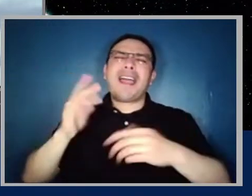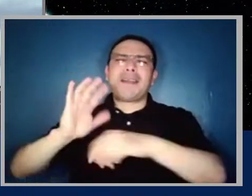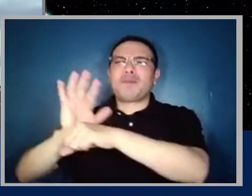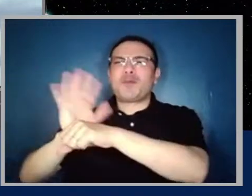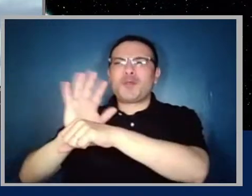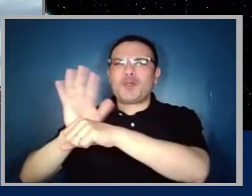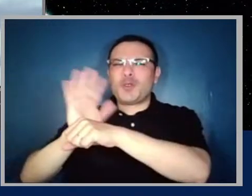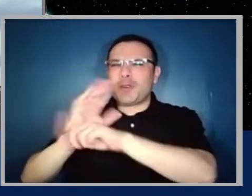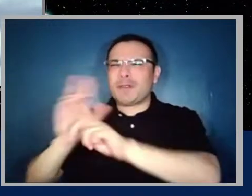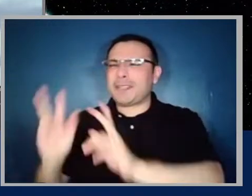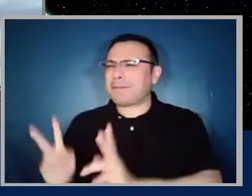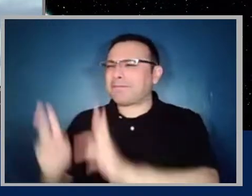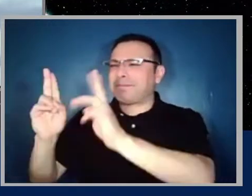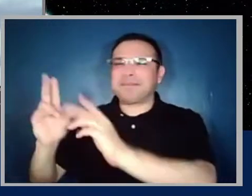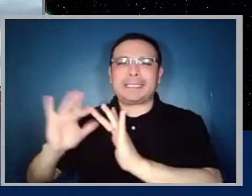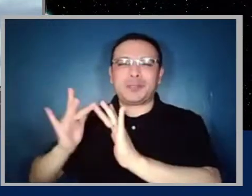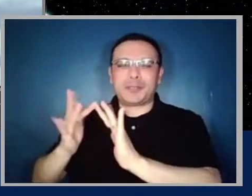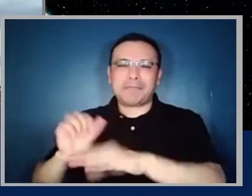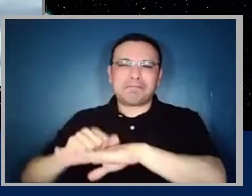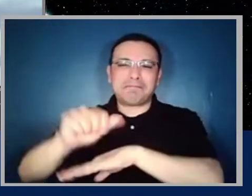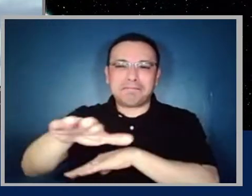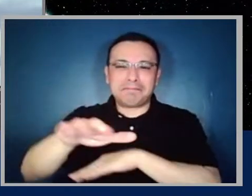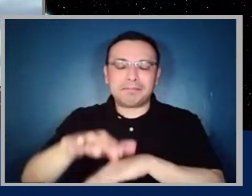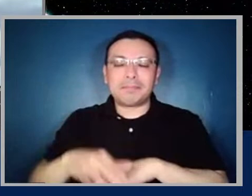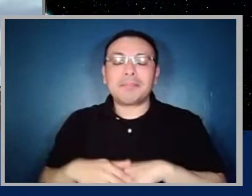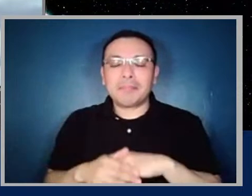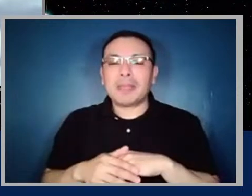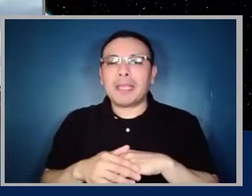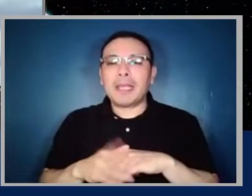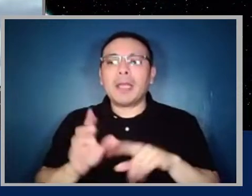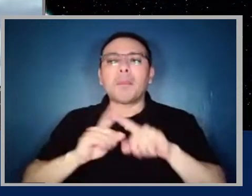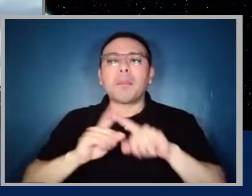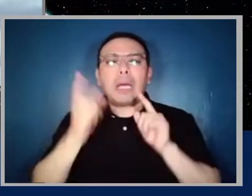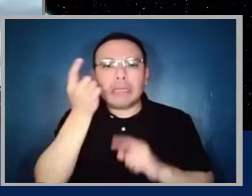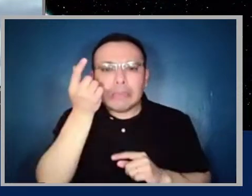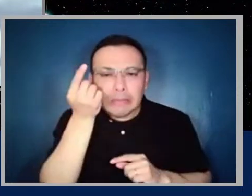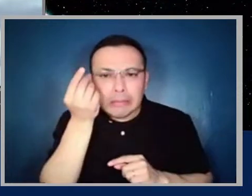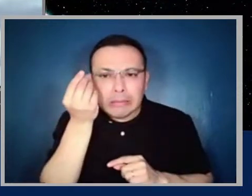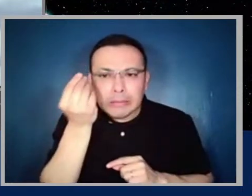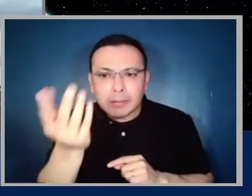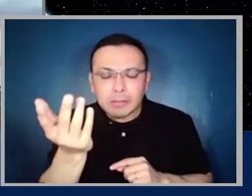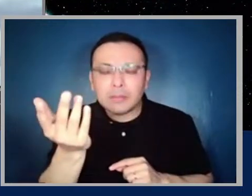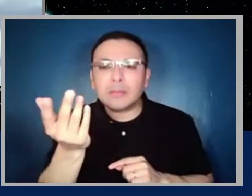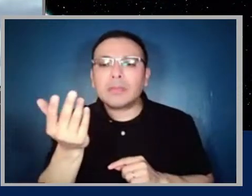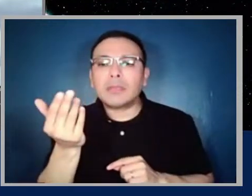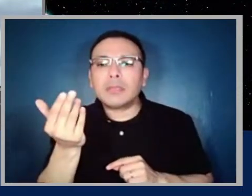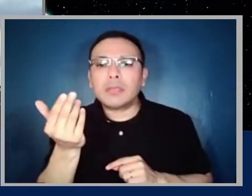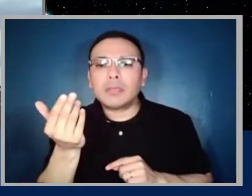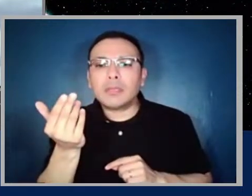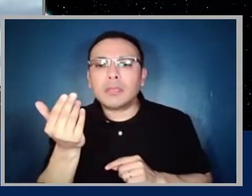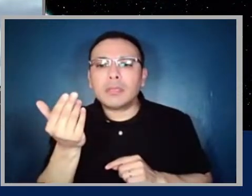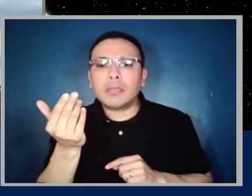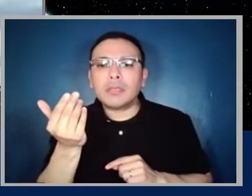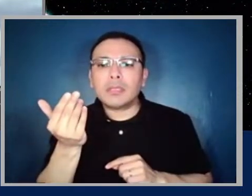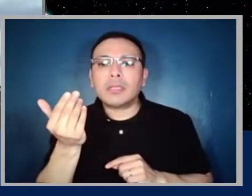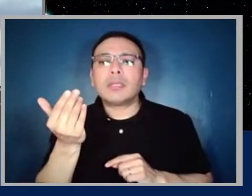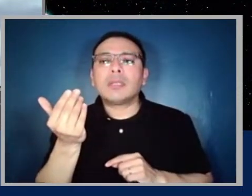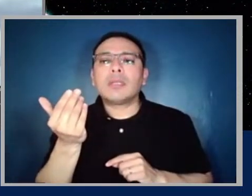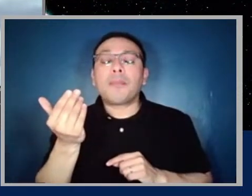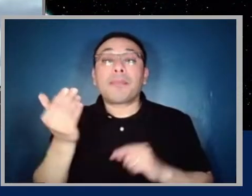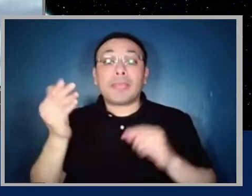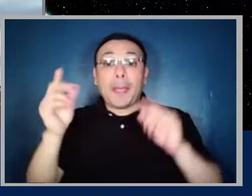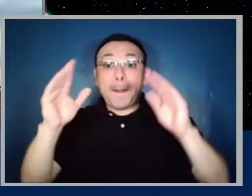when it comes off. And just so you know, it lands a little bit before the CM lands. Okay.